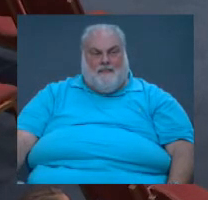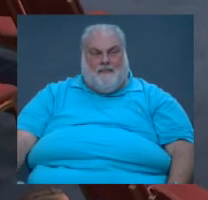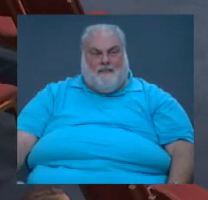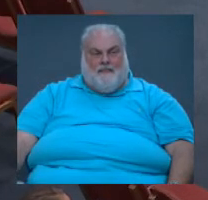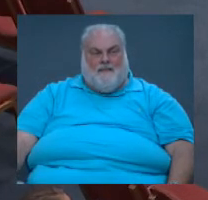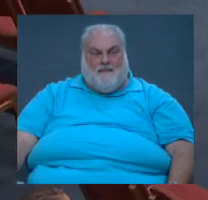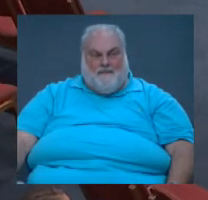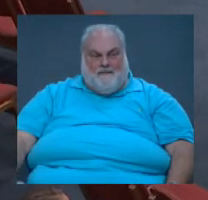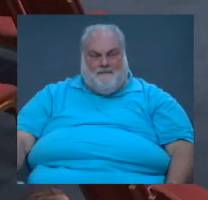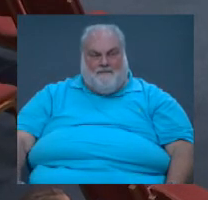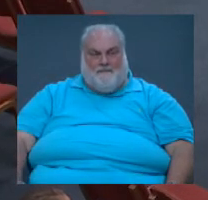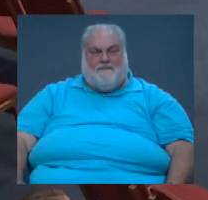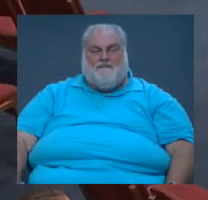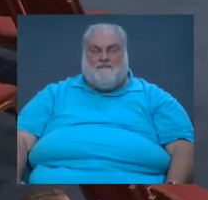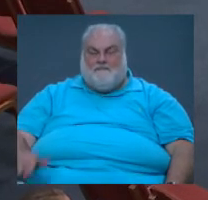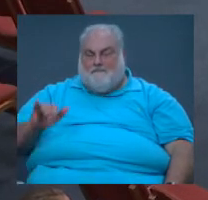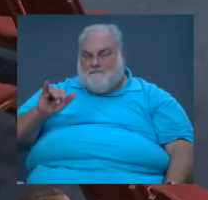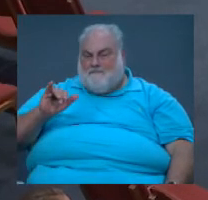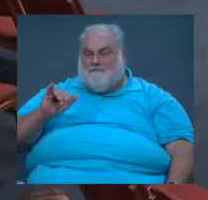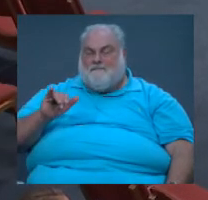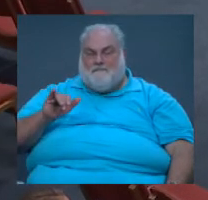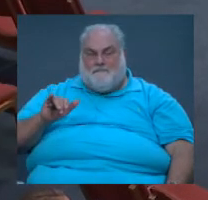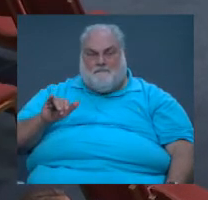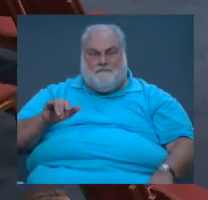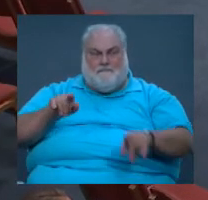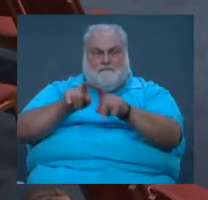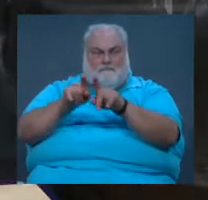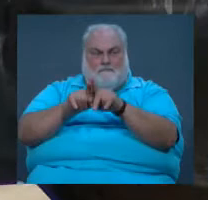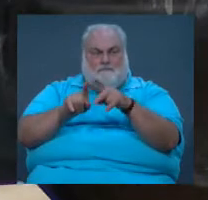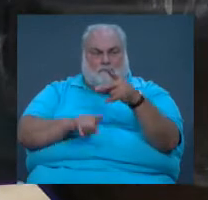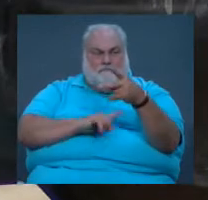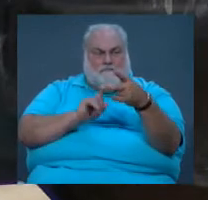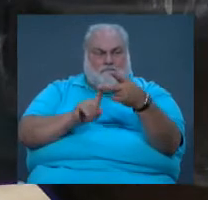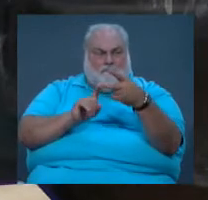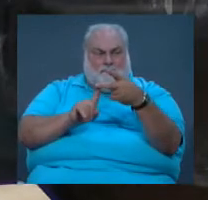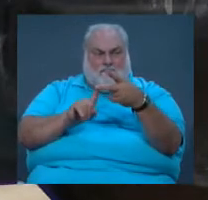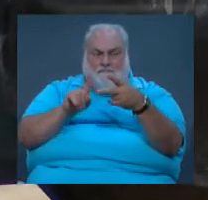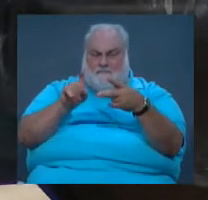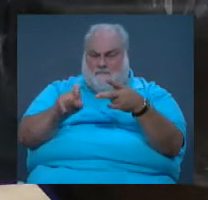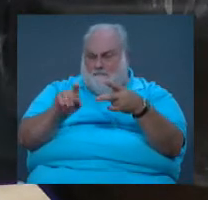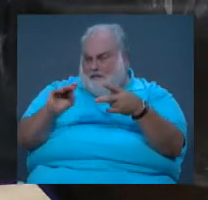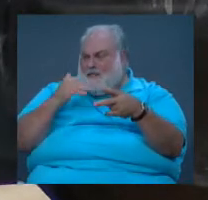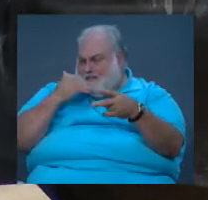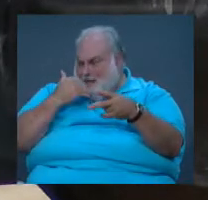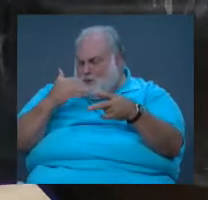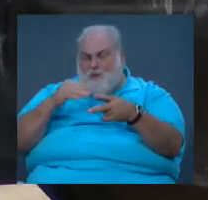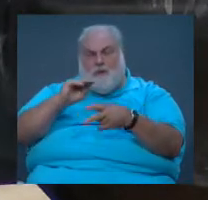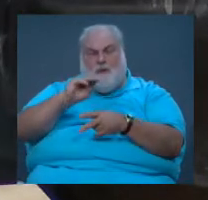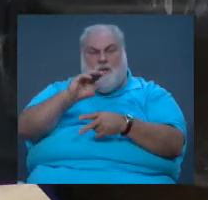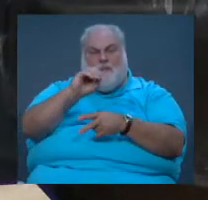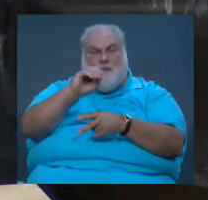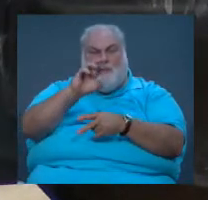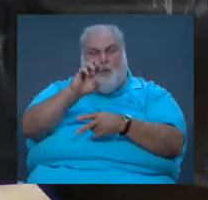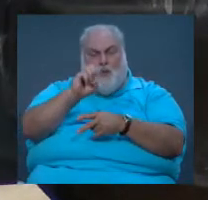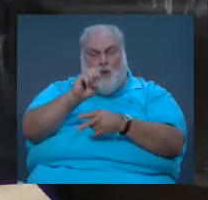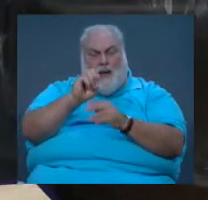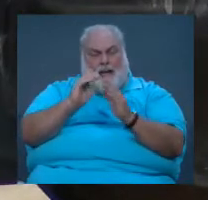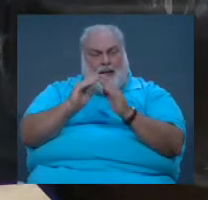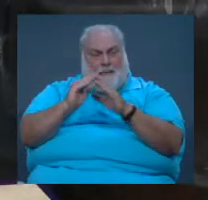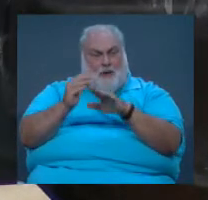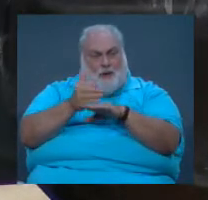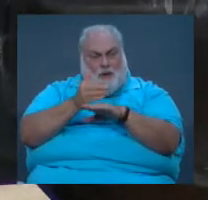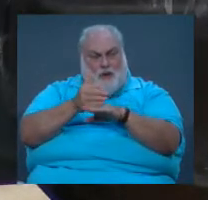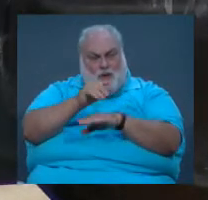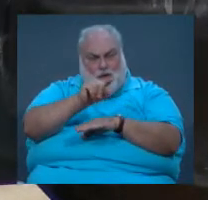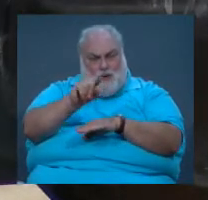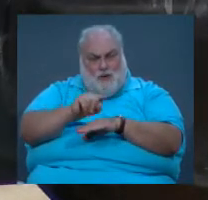process. Okay. Okay. I also wanted to ask Mr. Moore, thank you, on capital zoning district, where